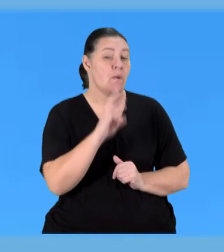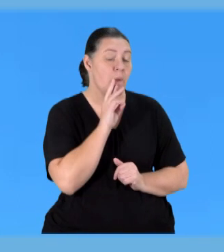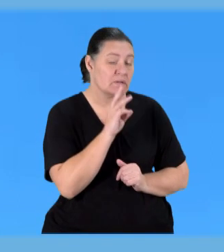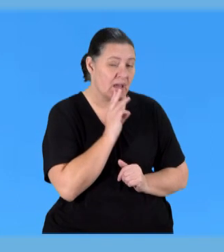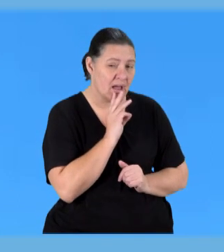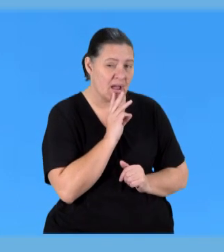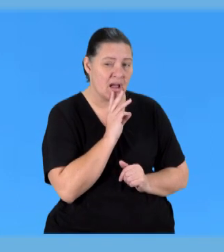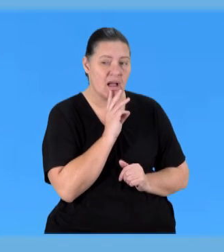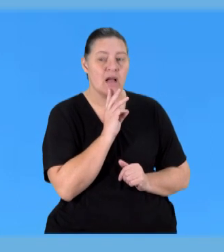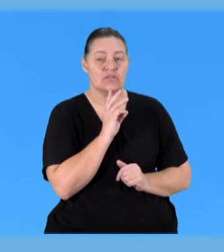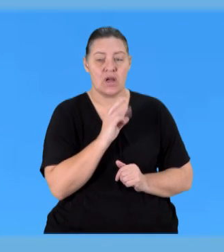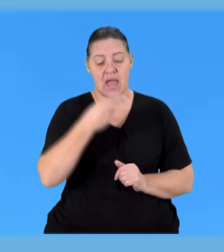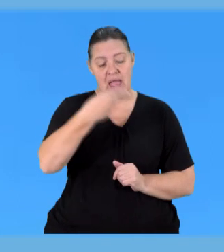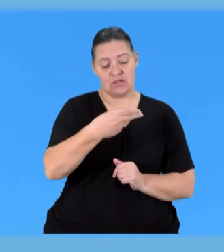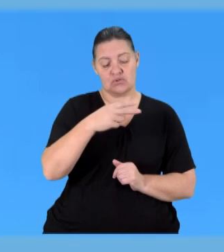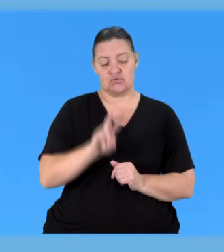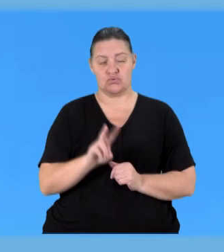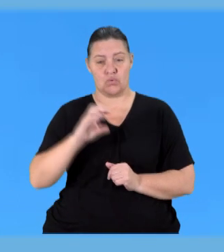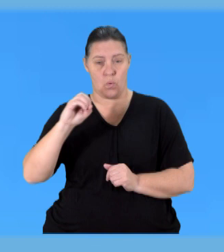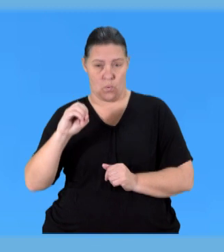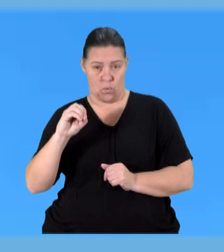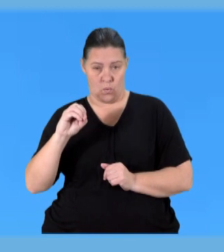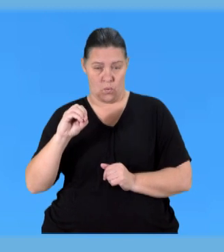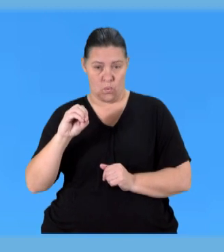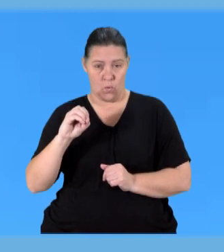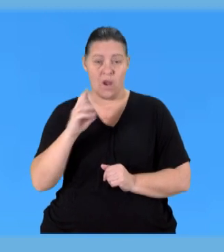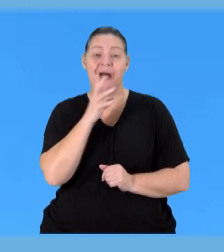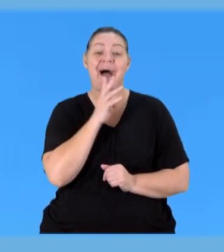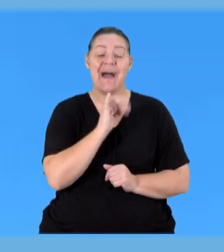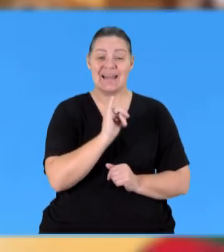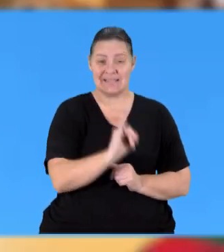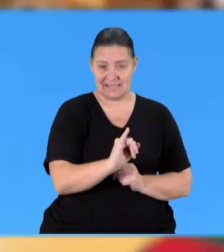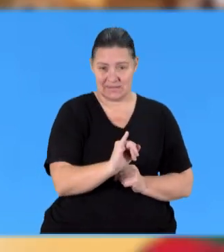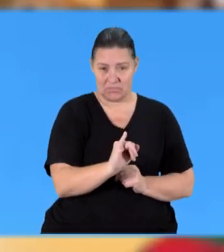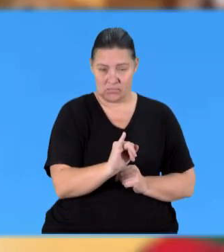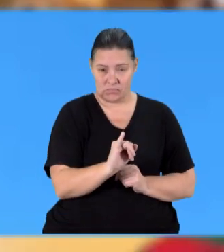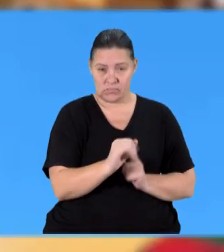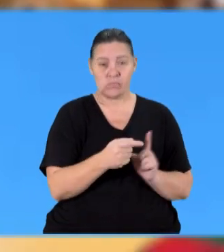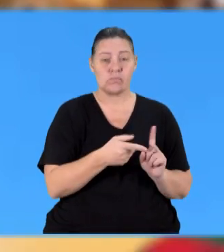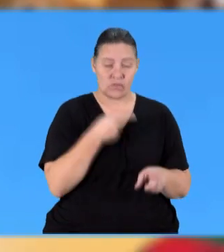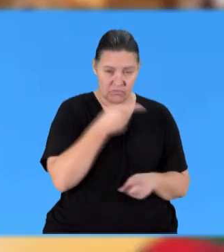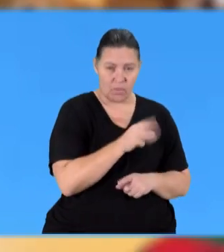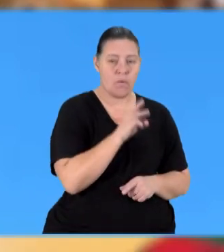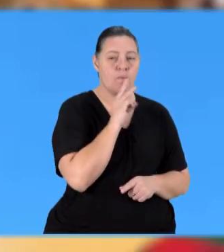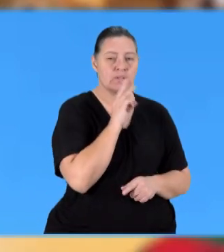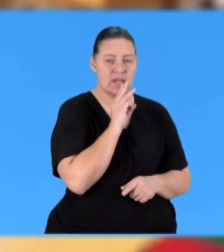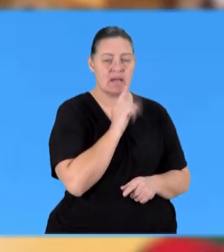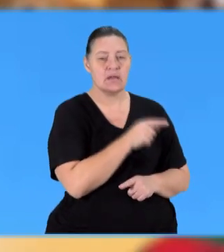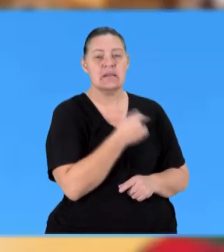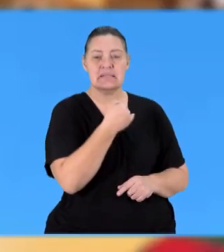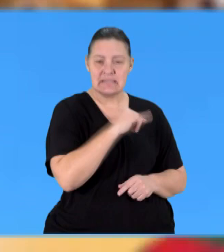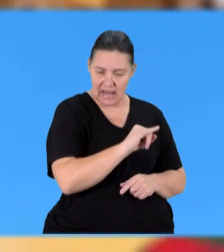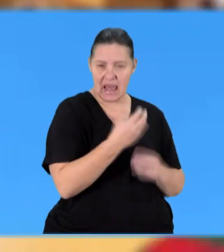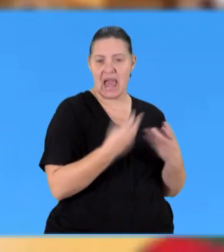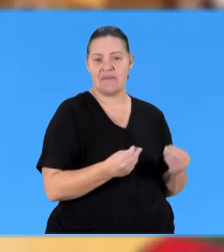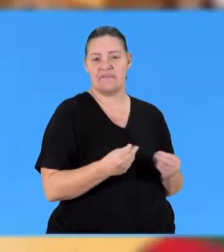with a chemical formula of H2O, the ice block, the ice that is formed from the water, it still has the